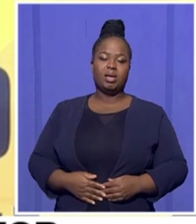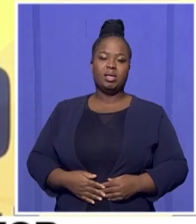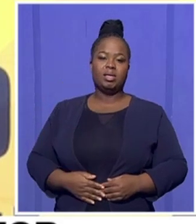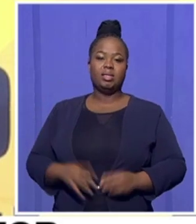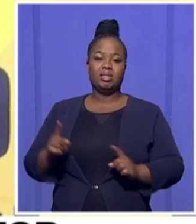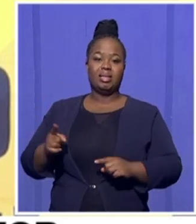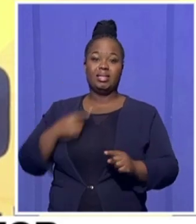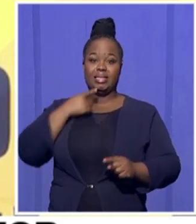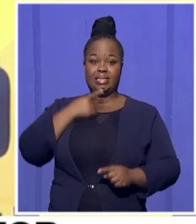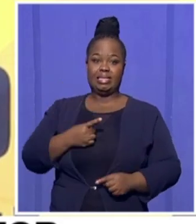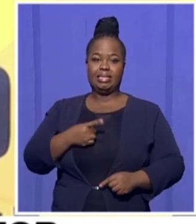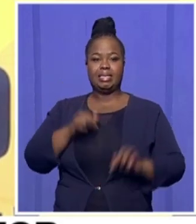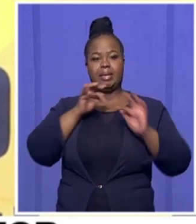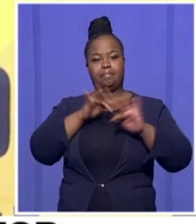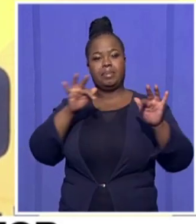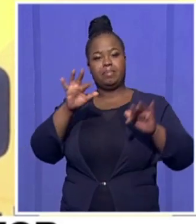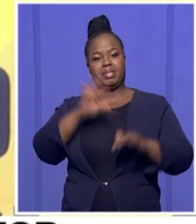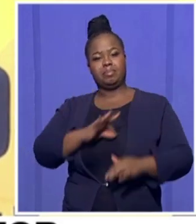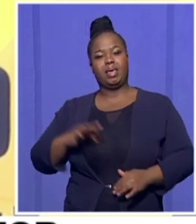referred to as the people's mayor.